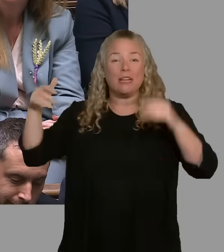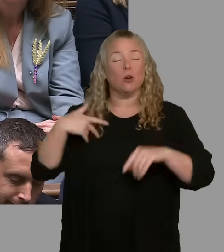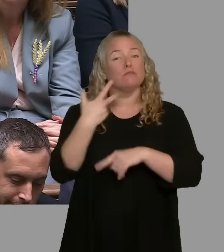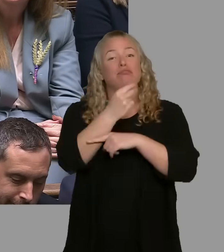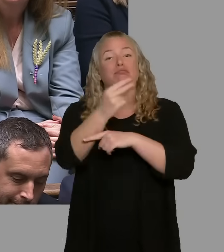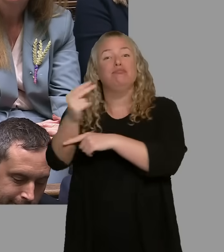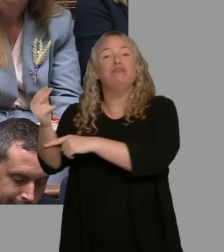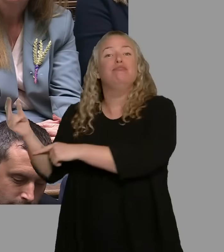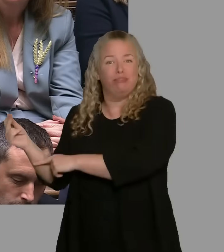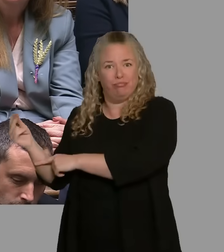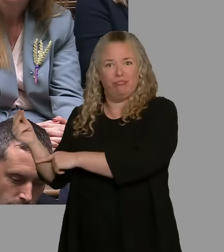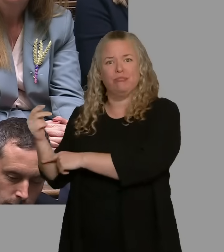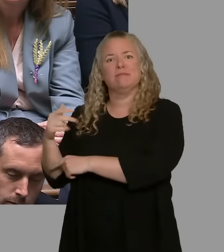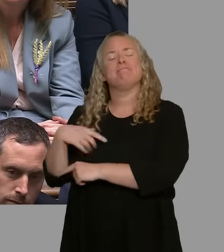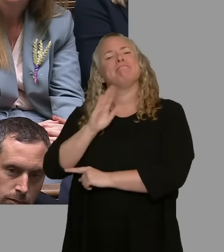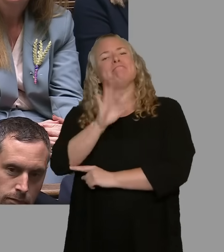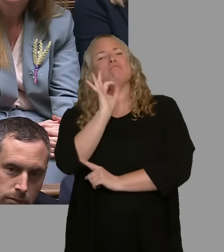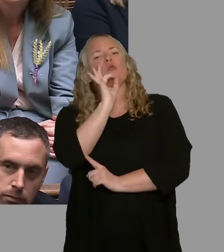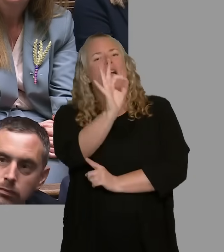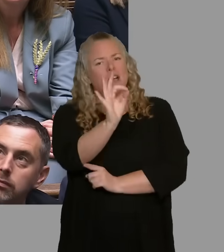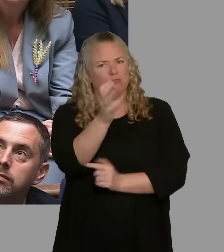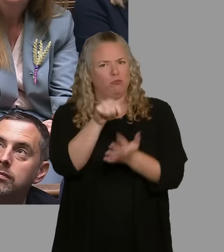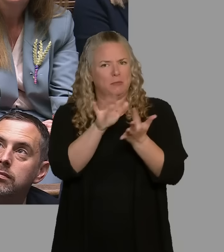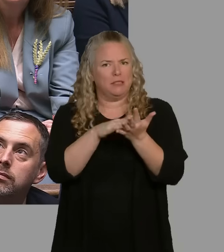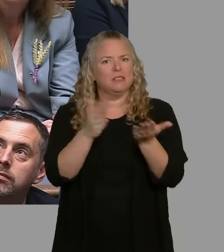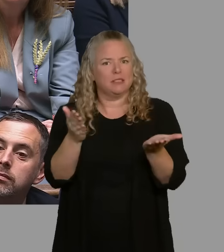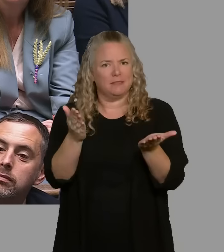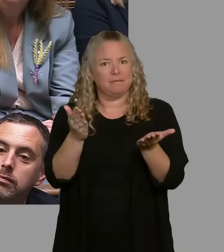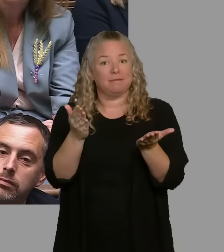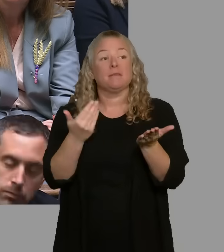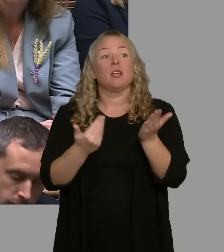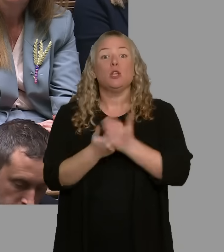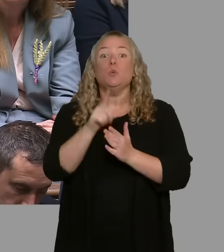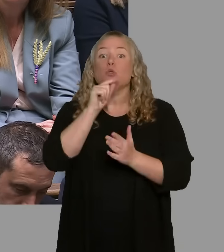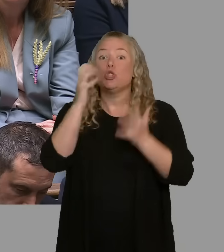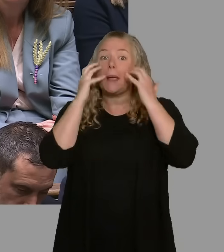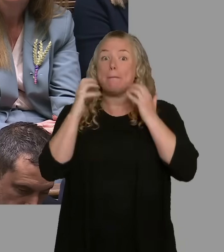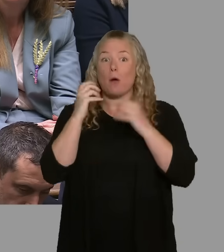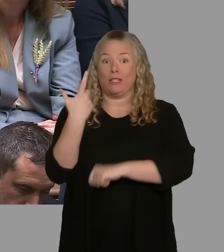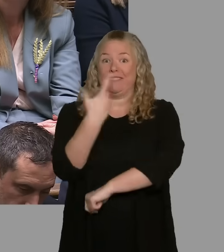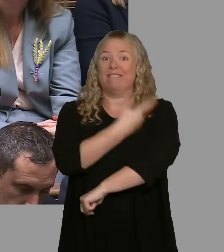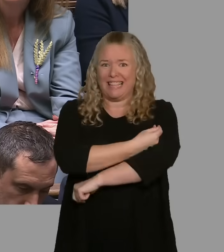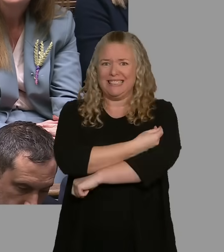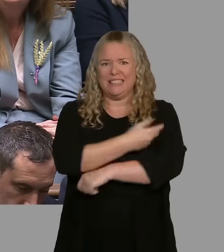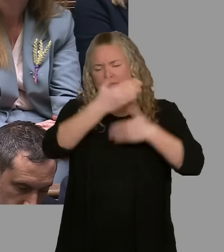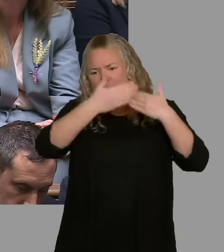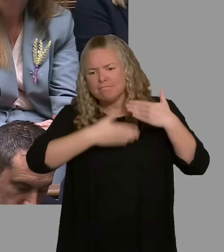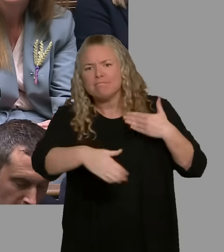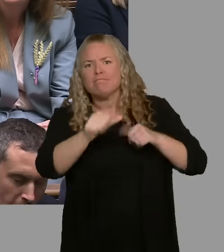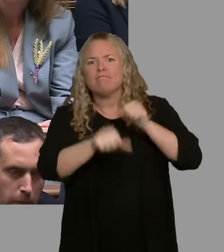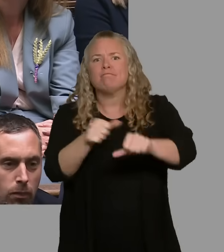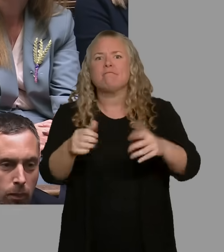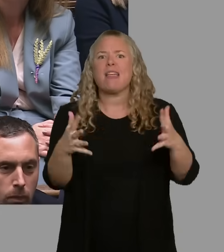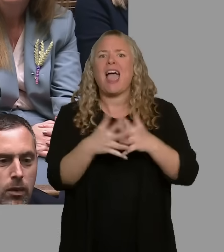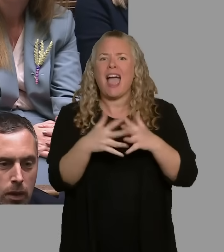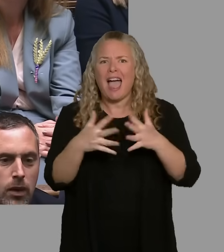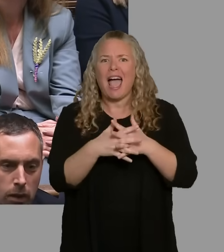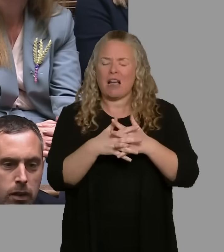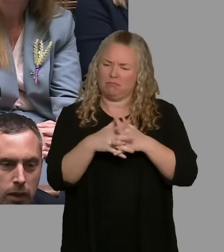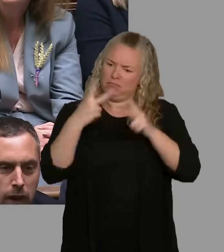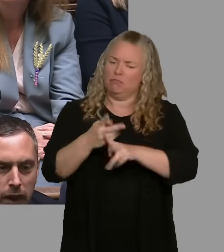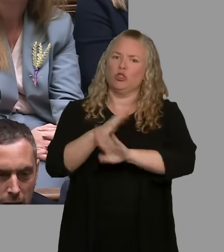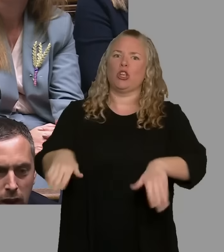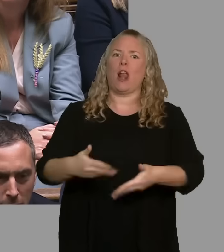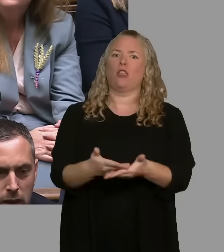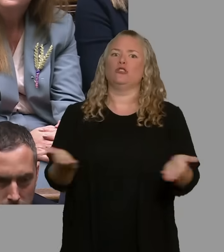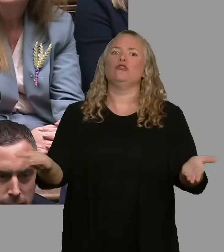he also agree with me to condemn other political parties that give platforms for people